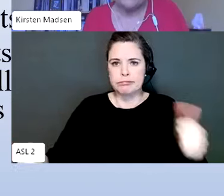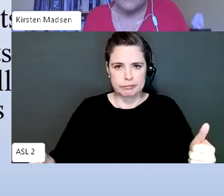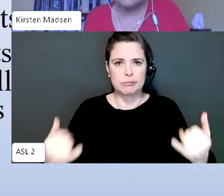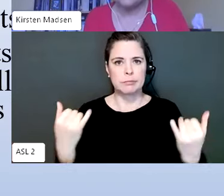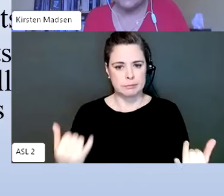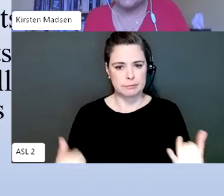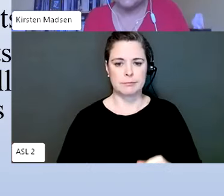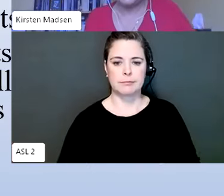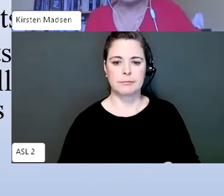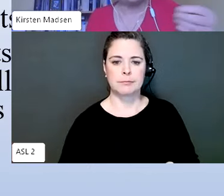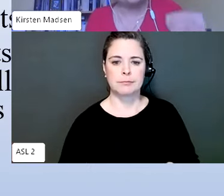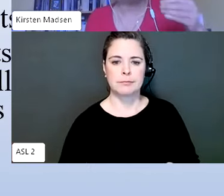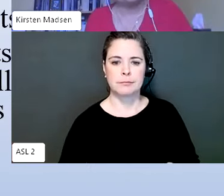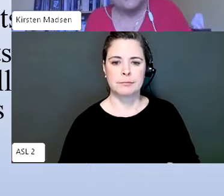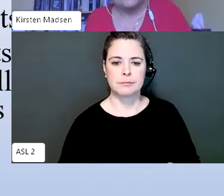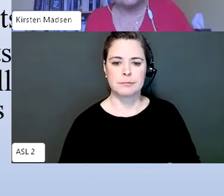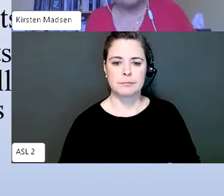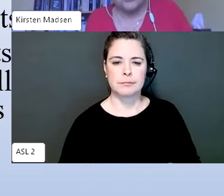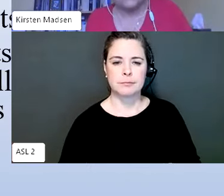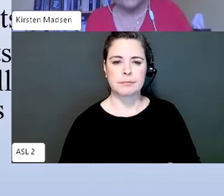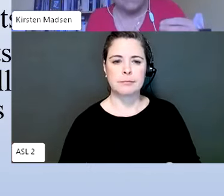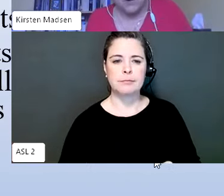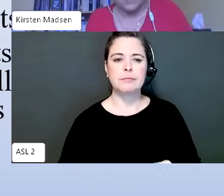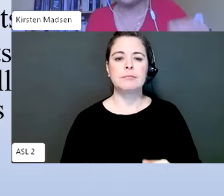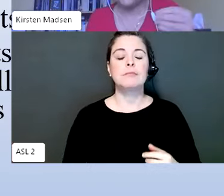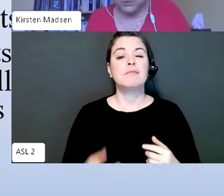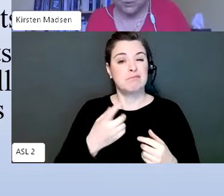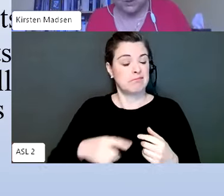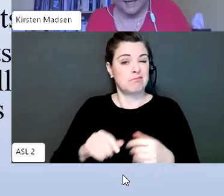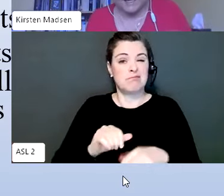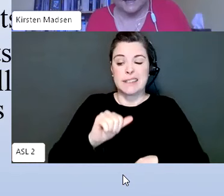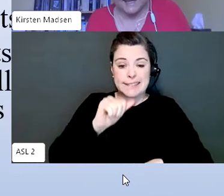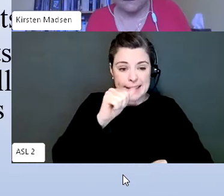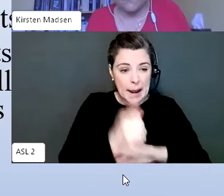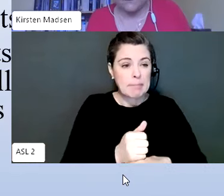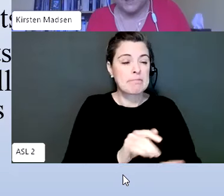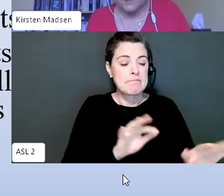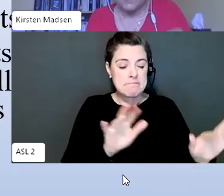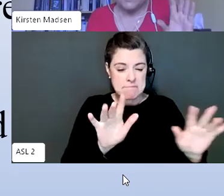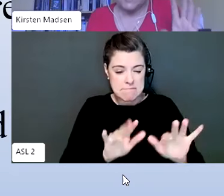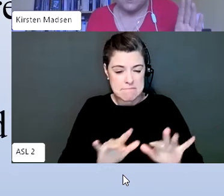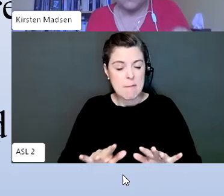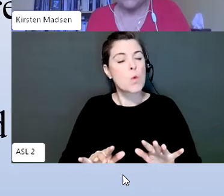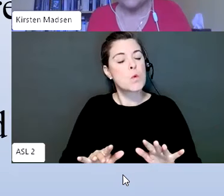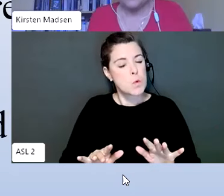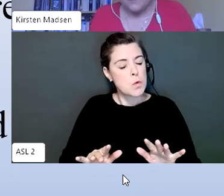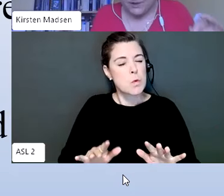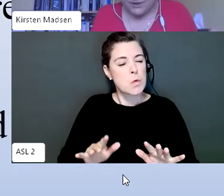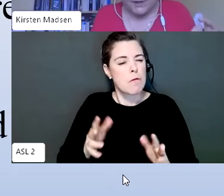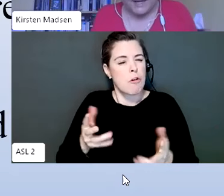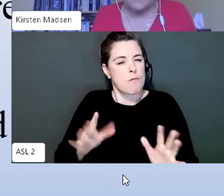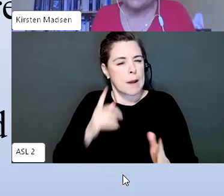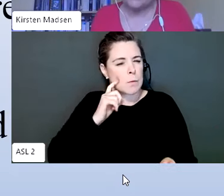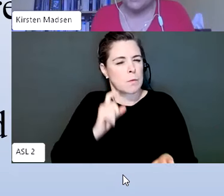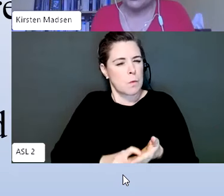we're evaluating it and already improving upon the toolkit itself. So the